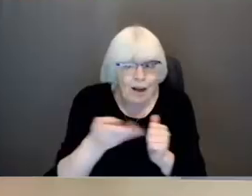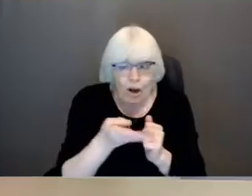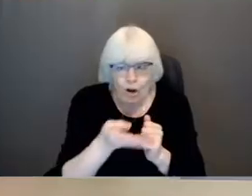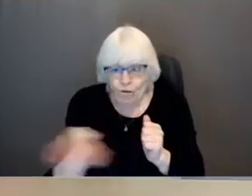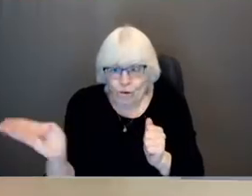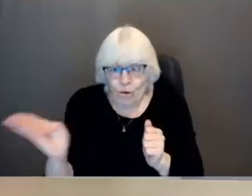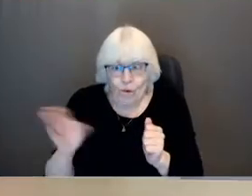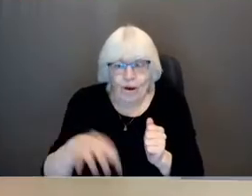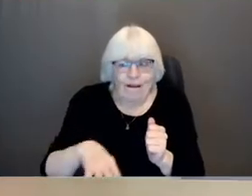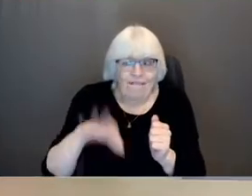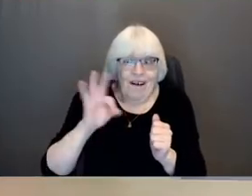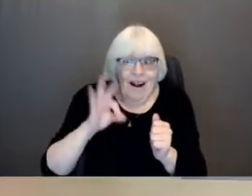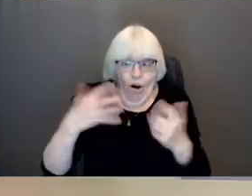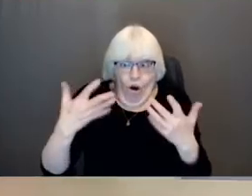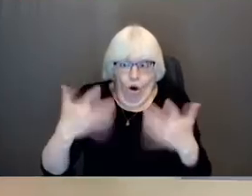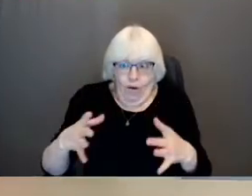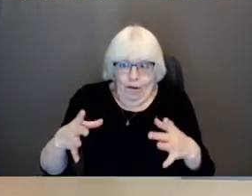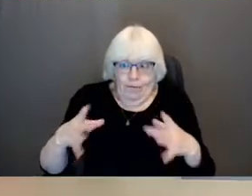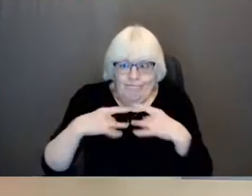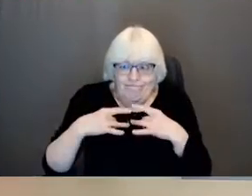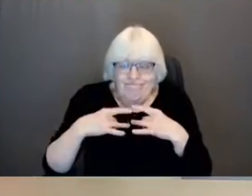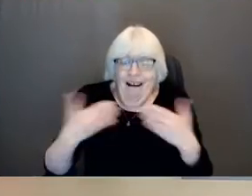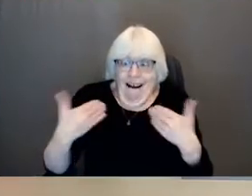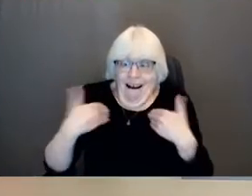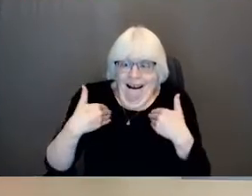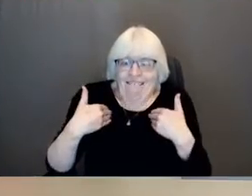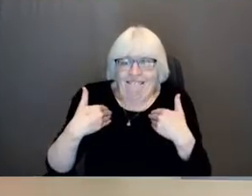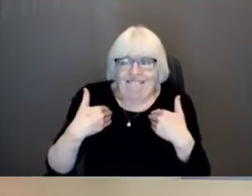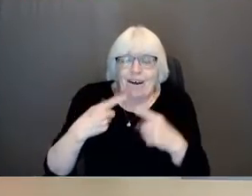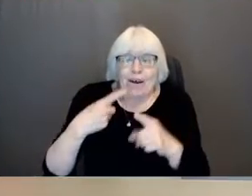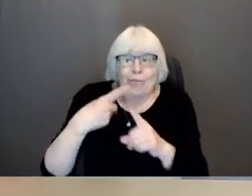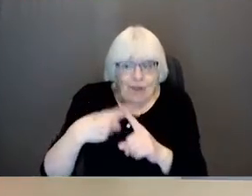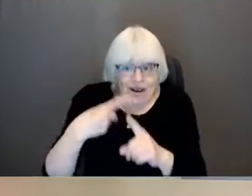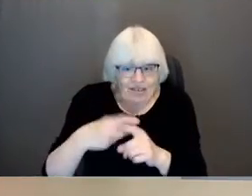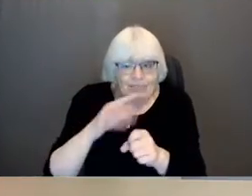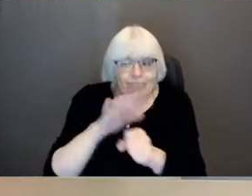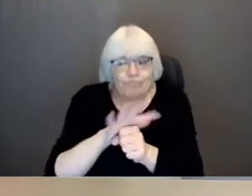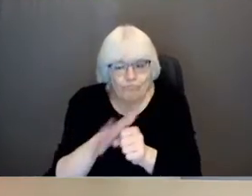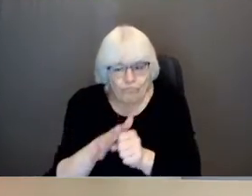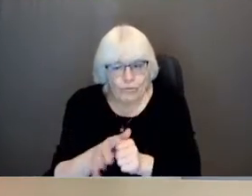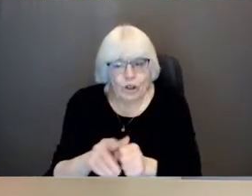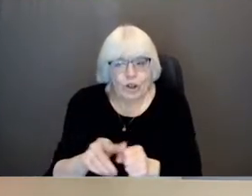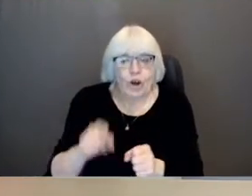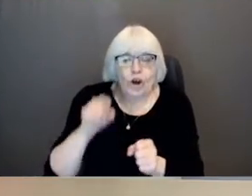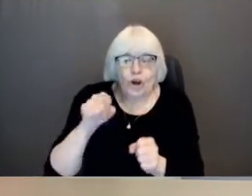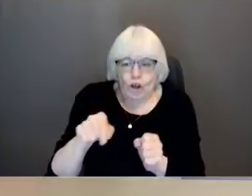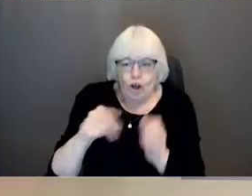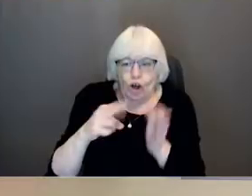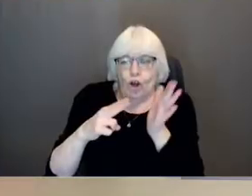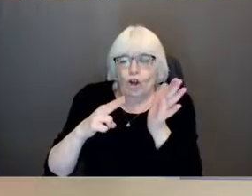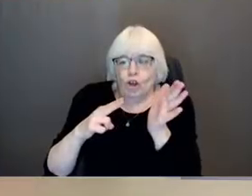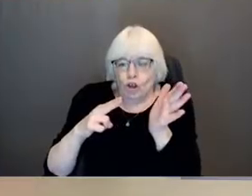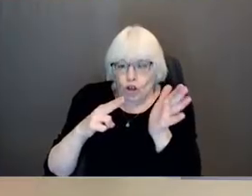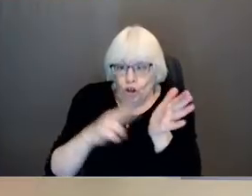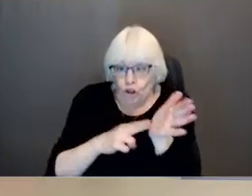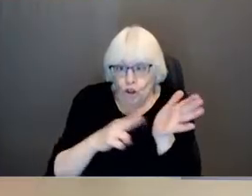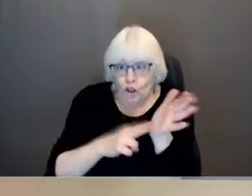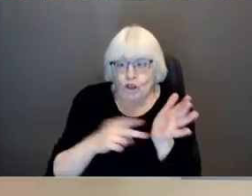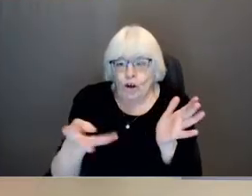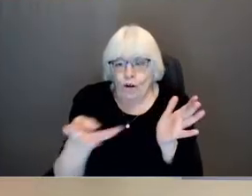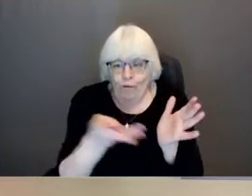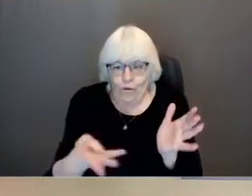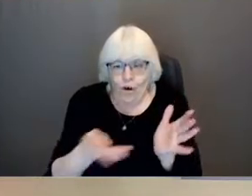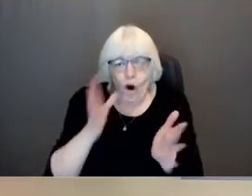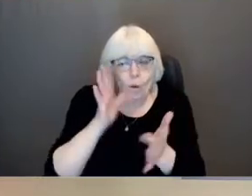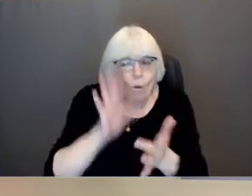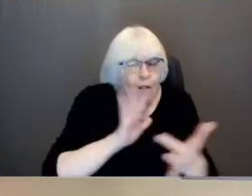they're what they need to do during, as the Premier mentioned, during their isolation, what they need